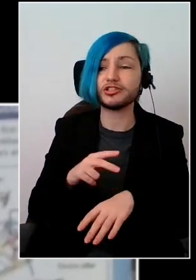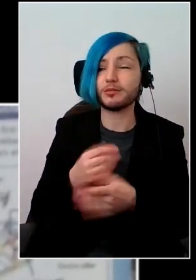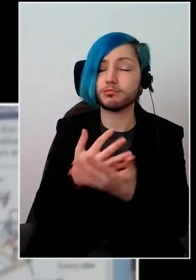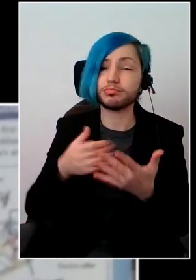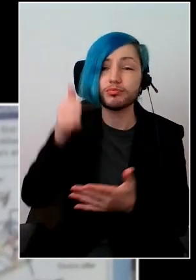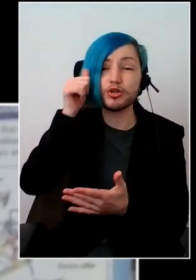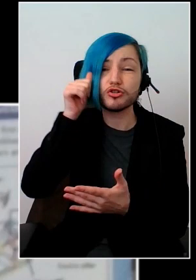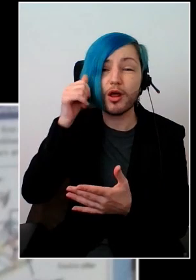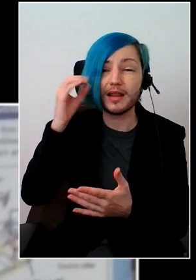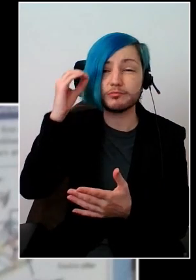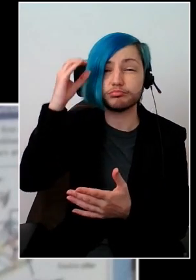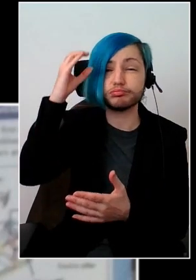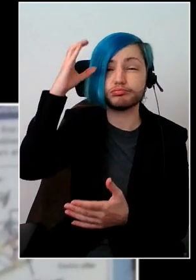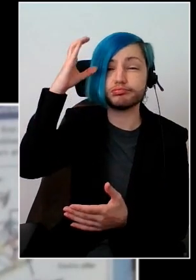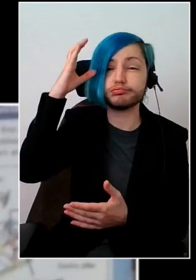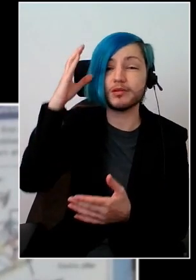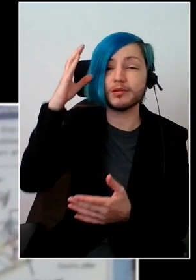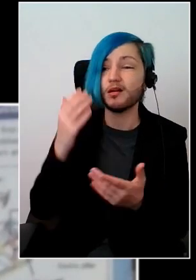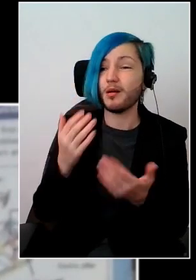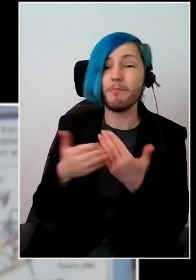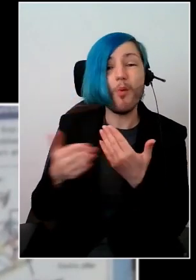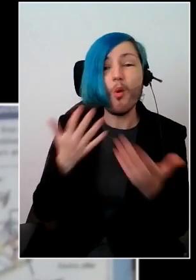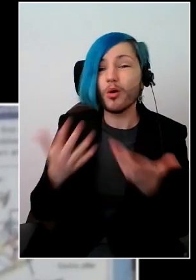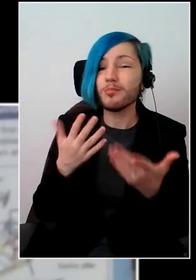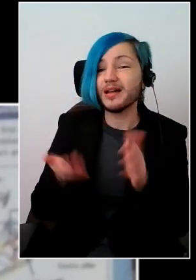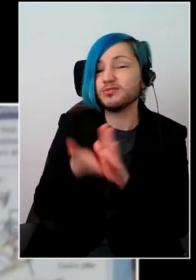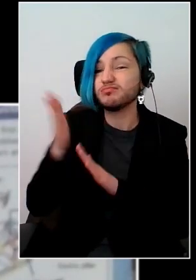than I would have if I went to college or university.